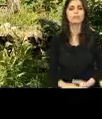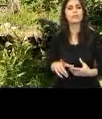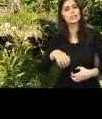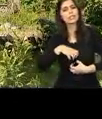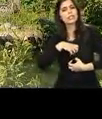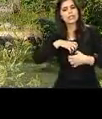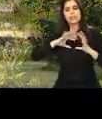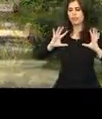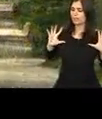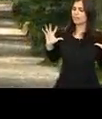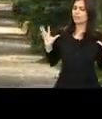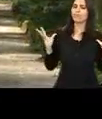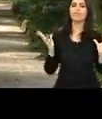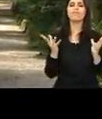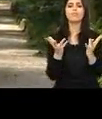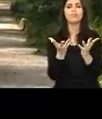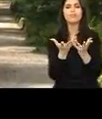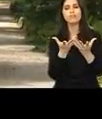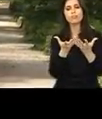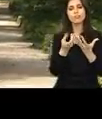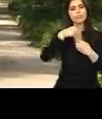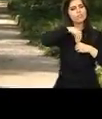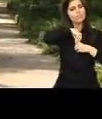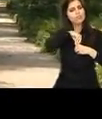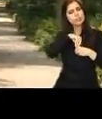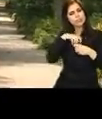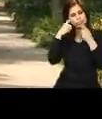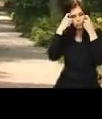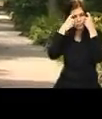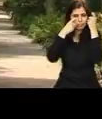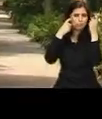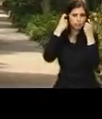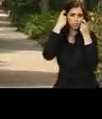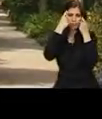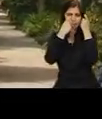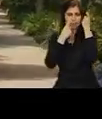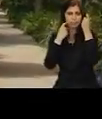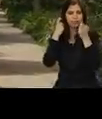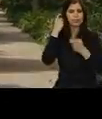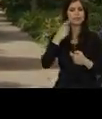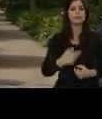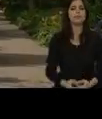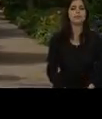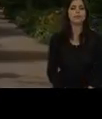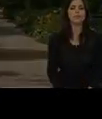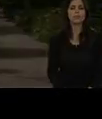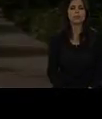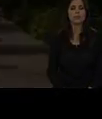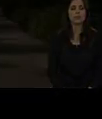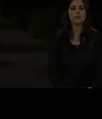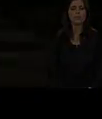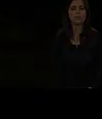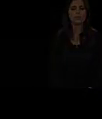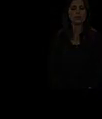Feel enveloped by instances of spirituality and introversion, or take pleasure when night falls.